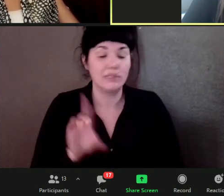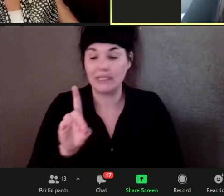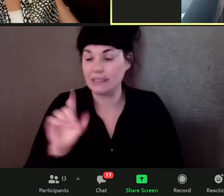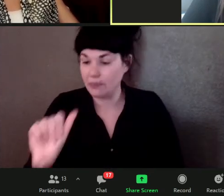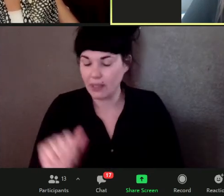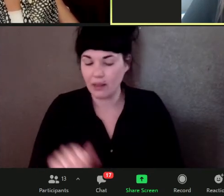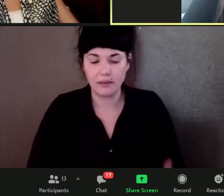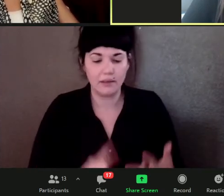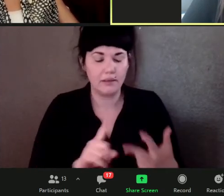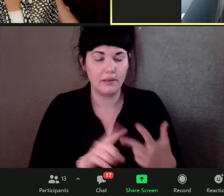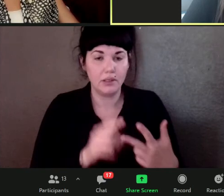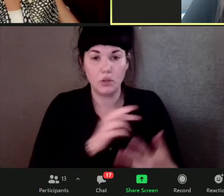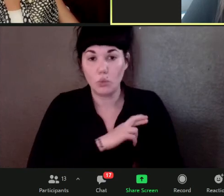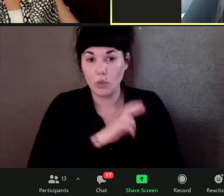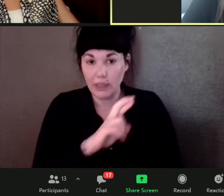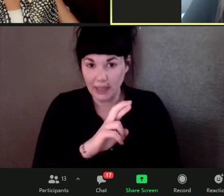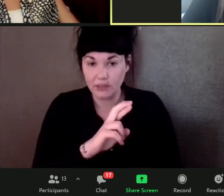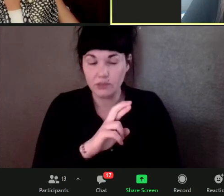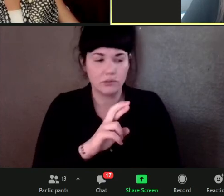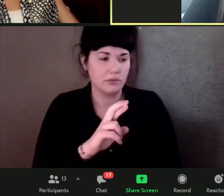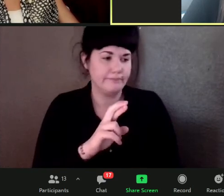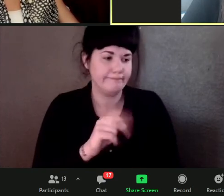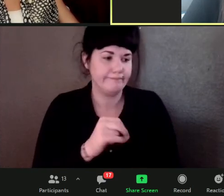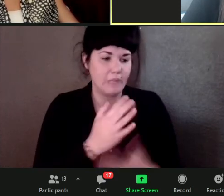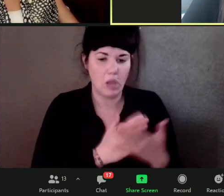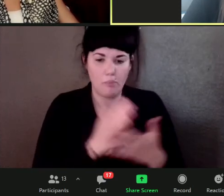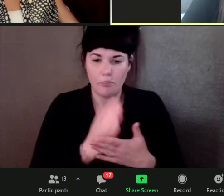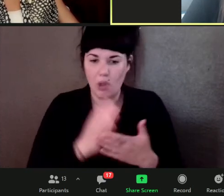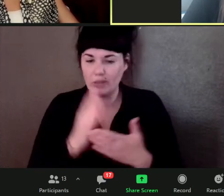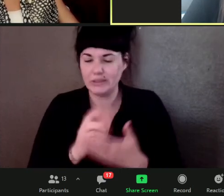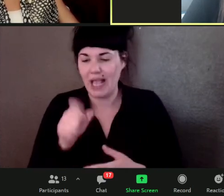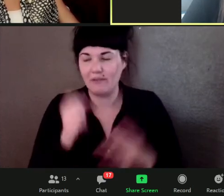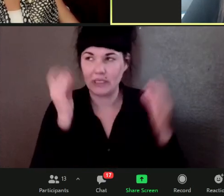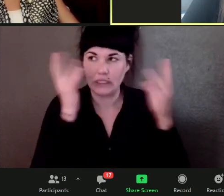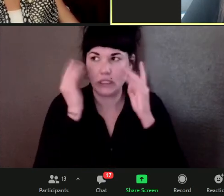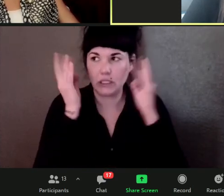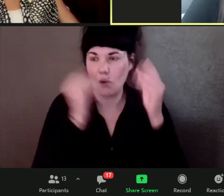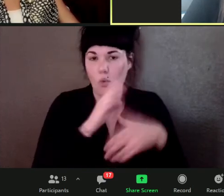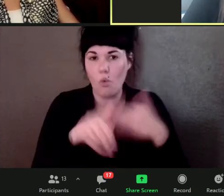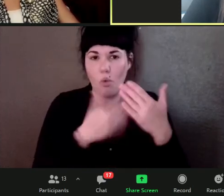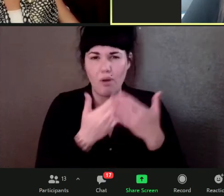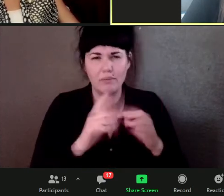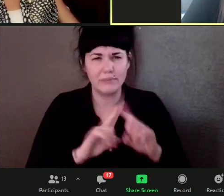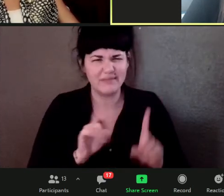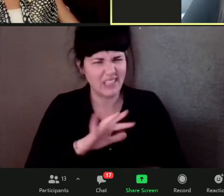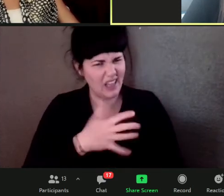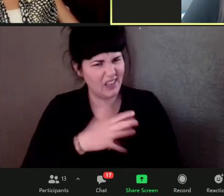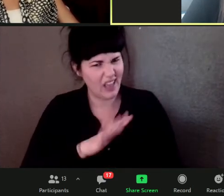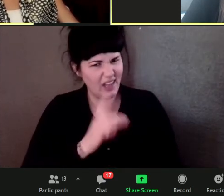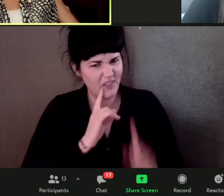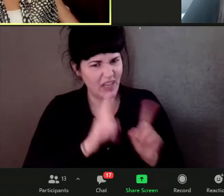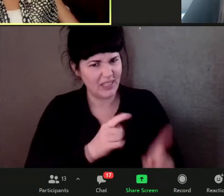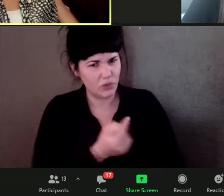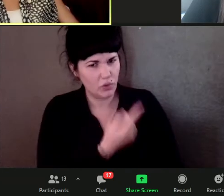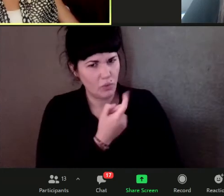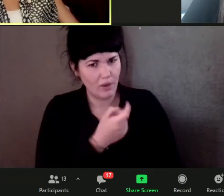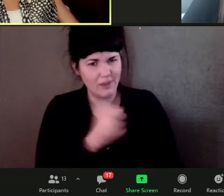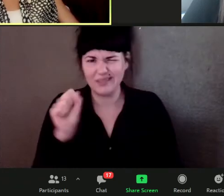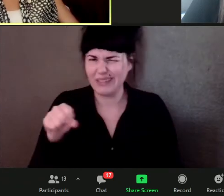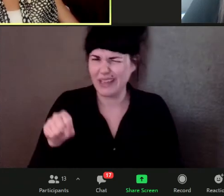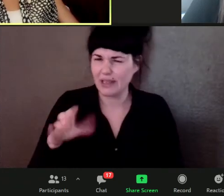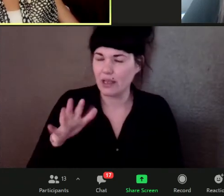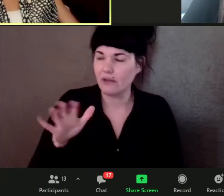fall underneath it. Is that kind of what your question was? Yeah, you know, kind